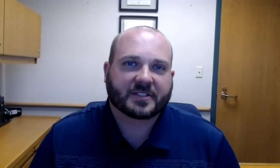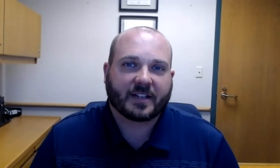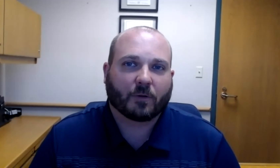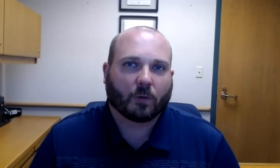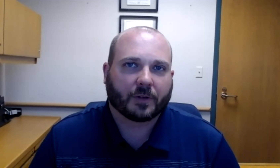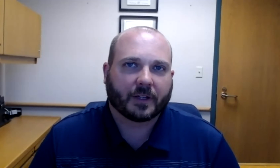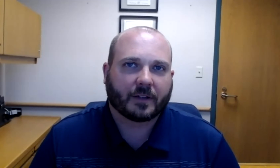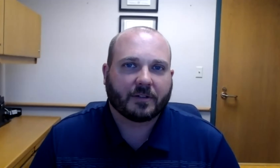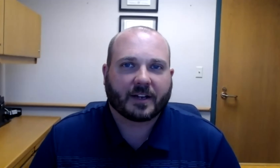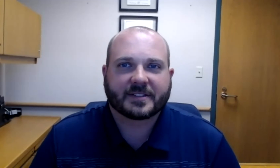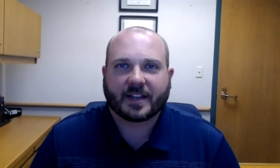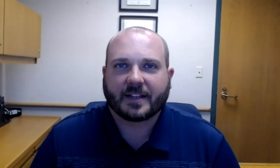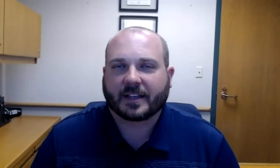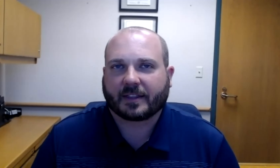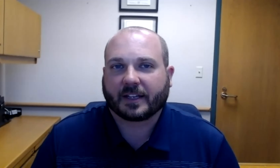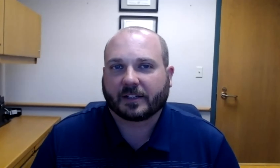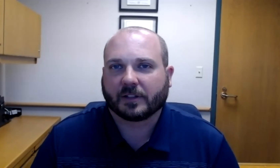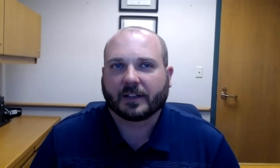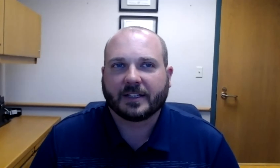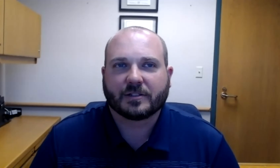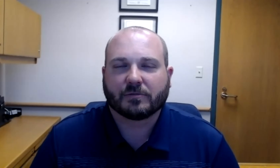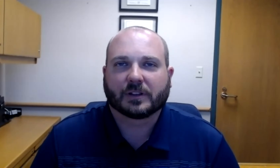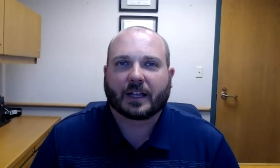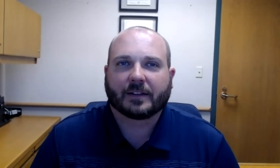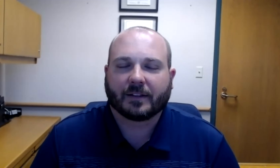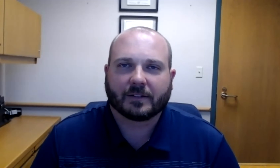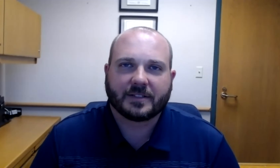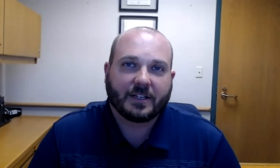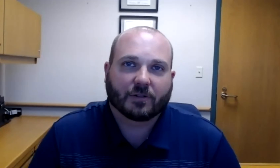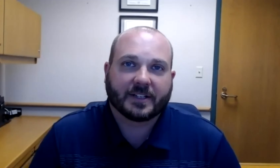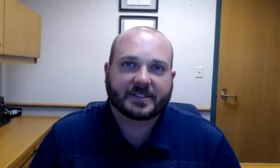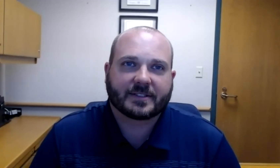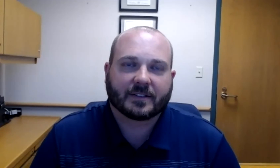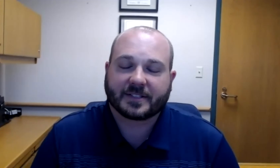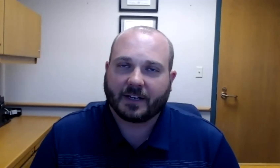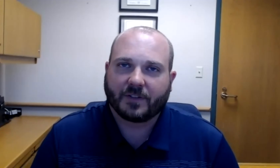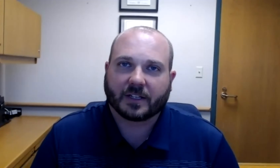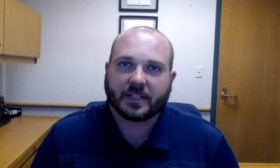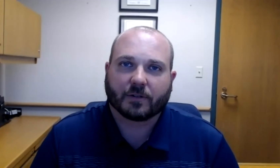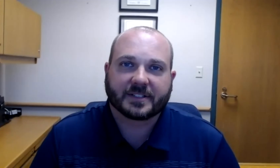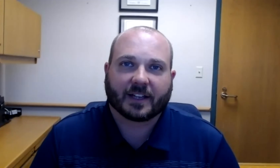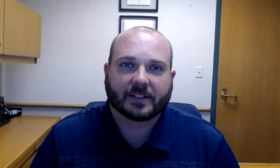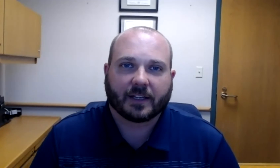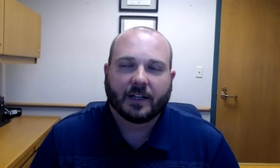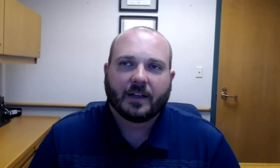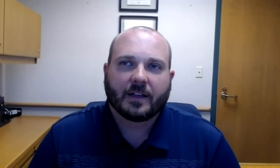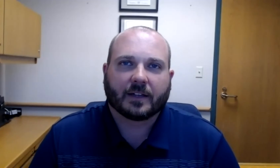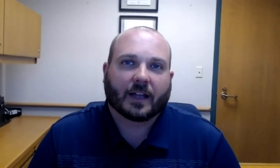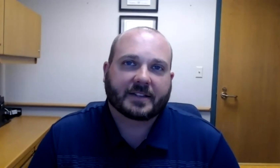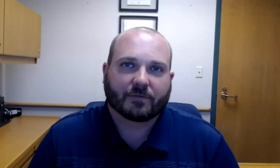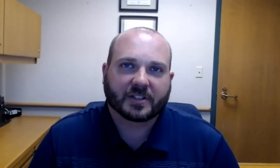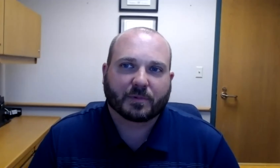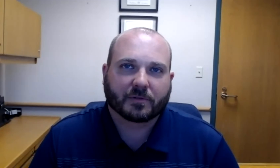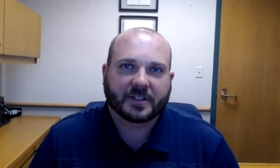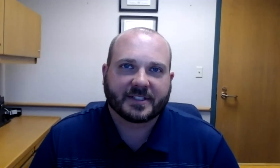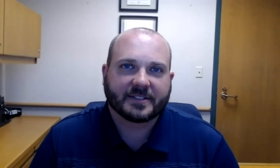that was to take hold in the United States, I think it could lead to the significant decrease likely in